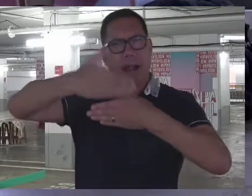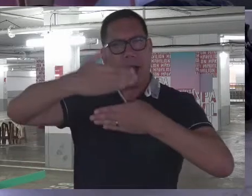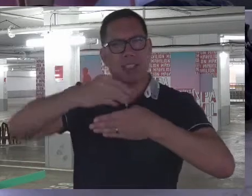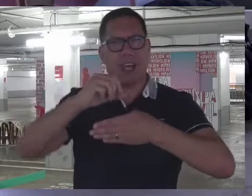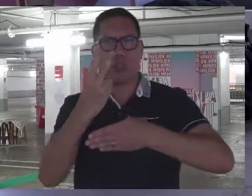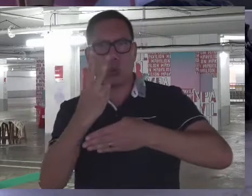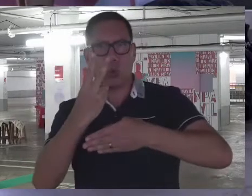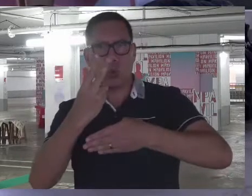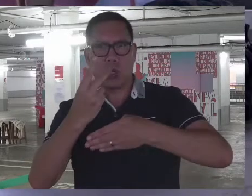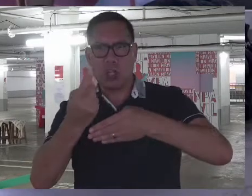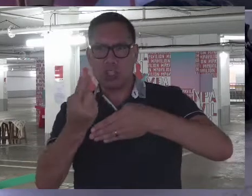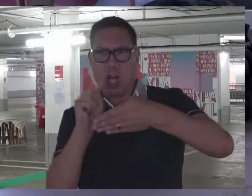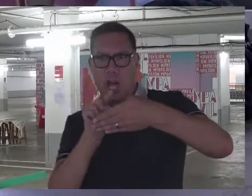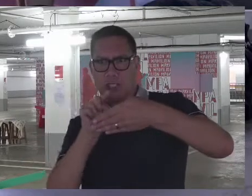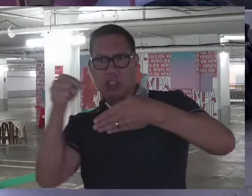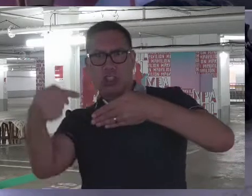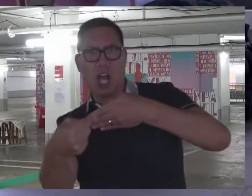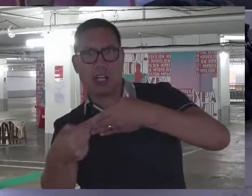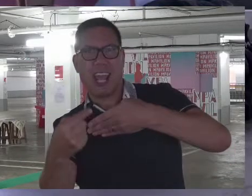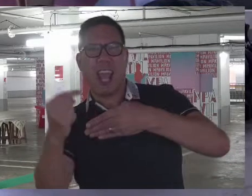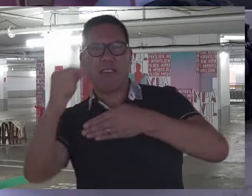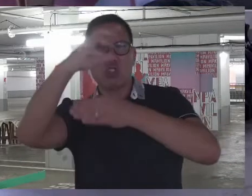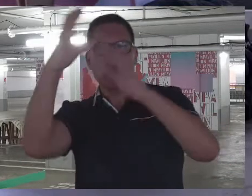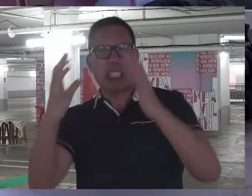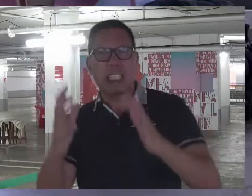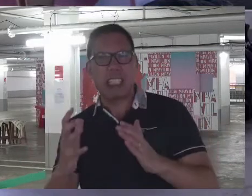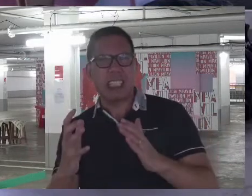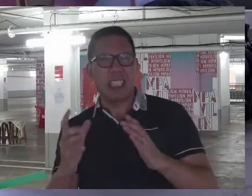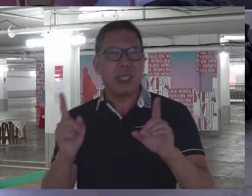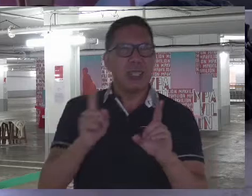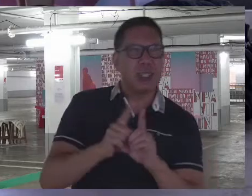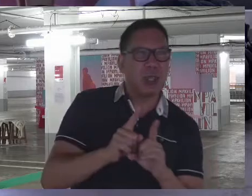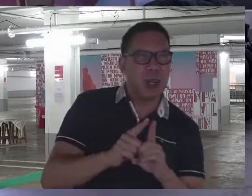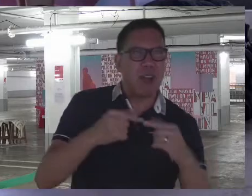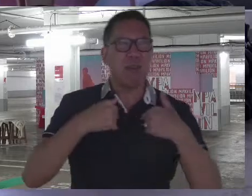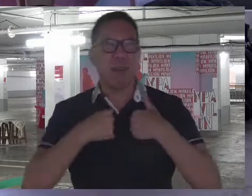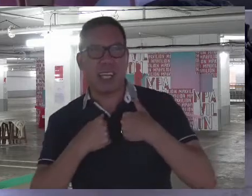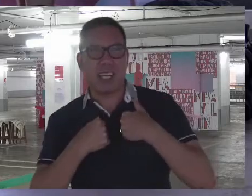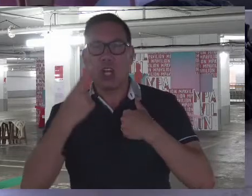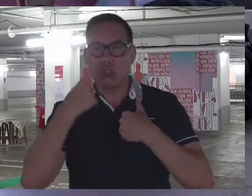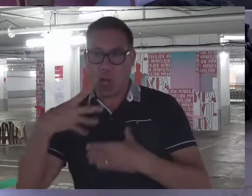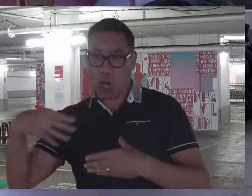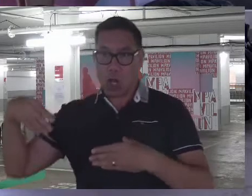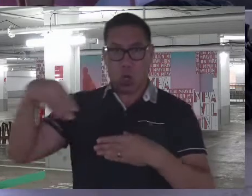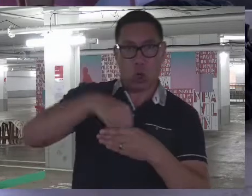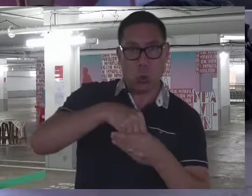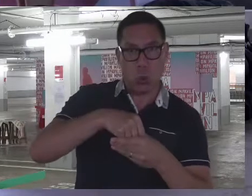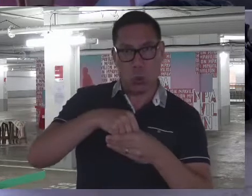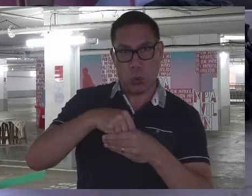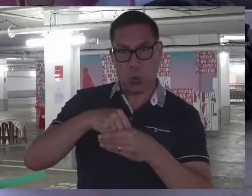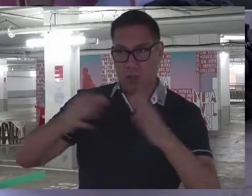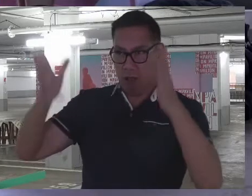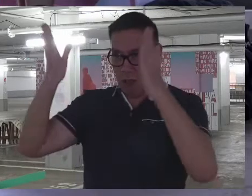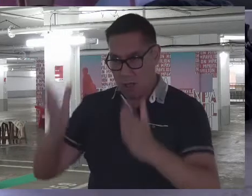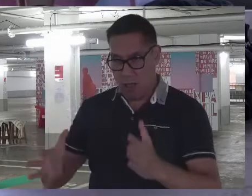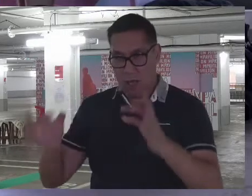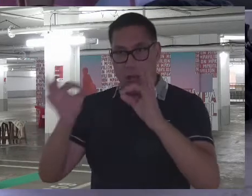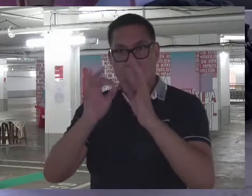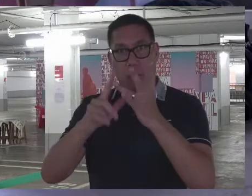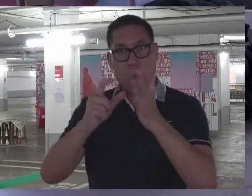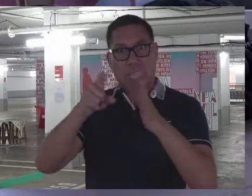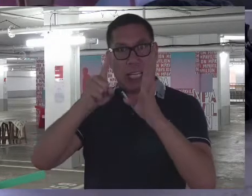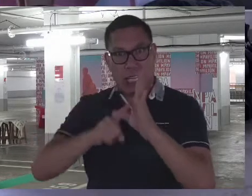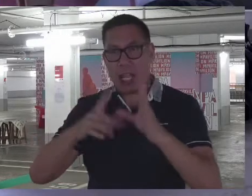vitrine behind. So for me, it was really, to incorporate the body and activate the viewing